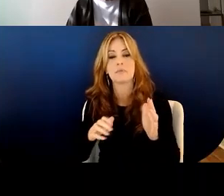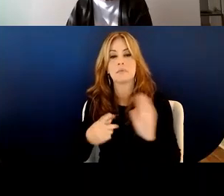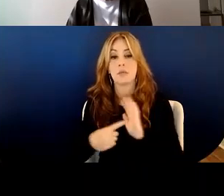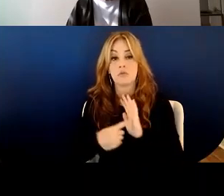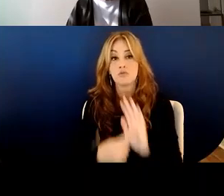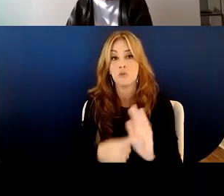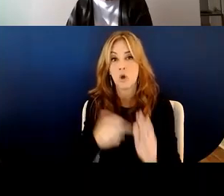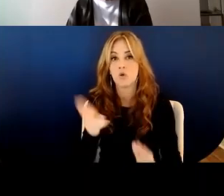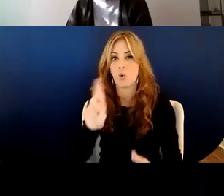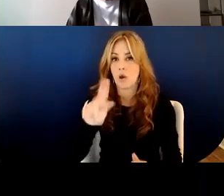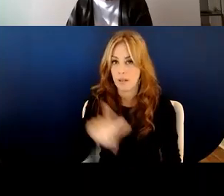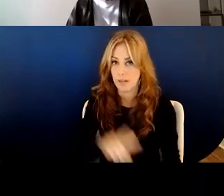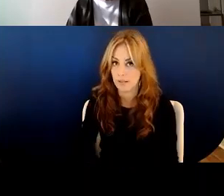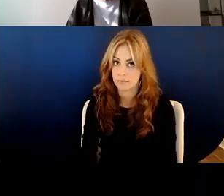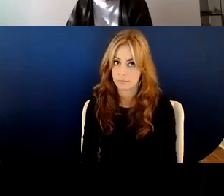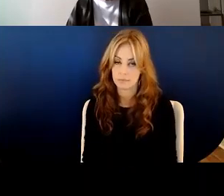URLs.